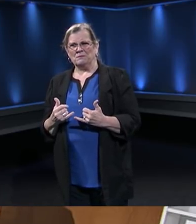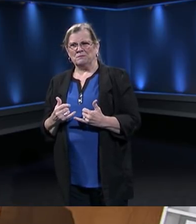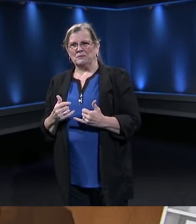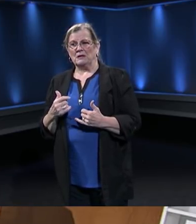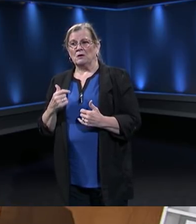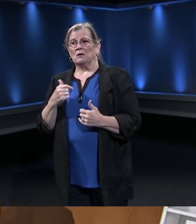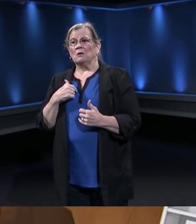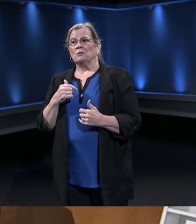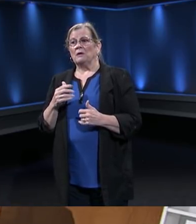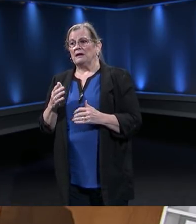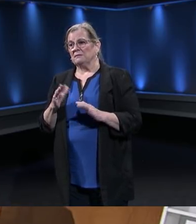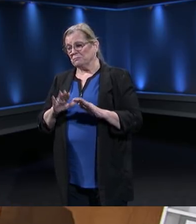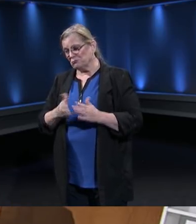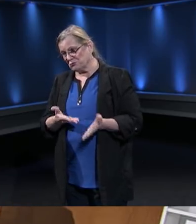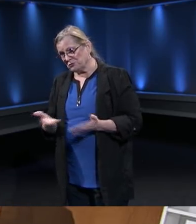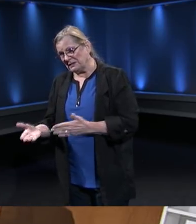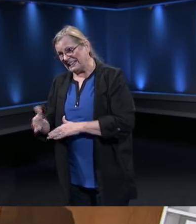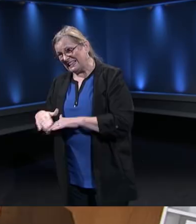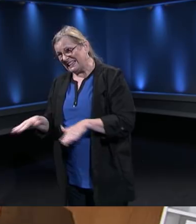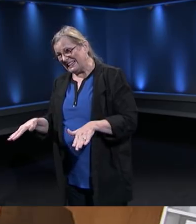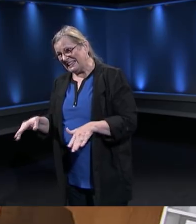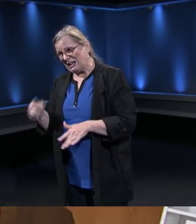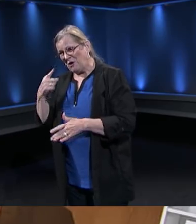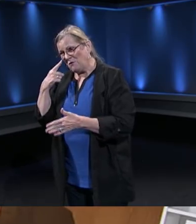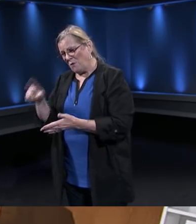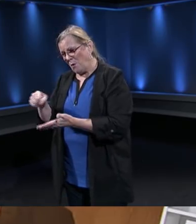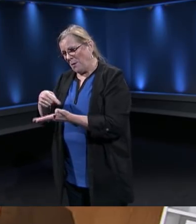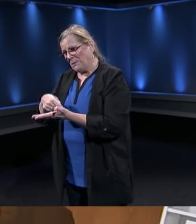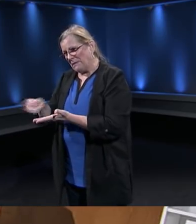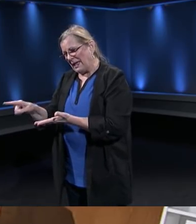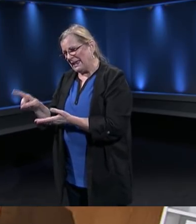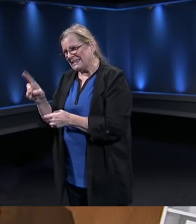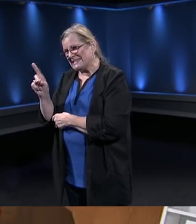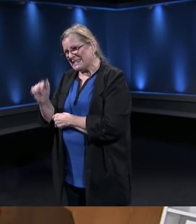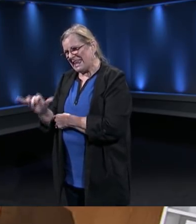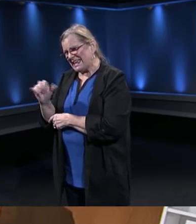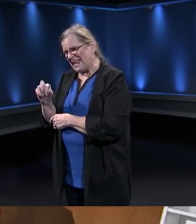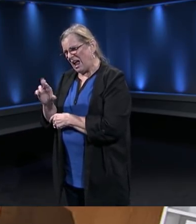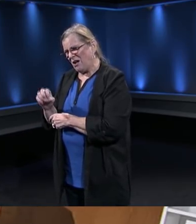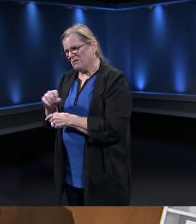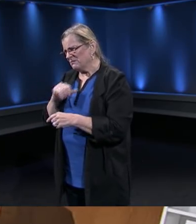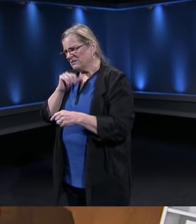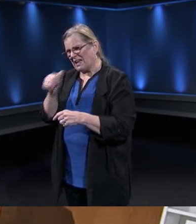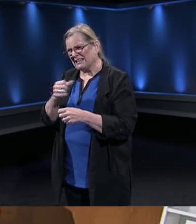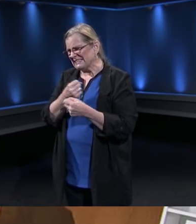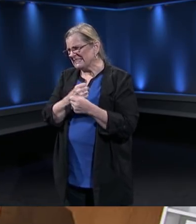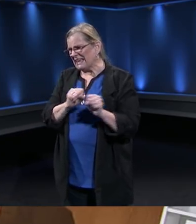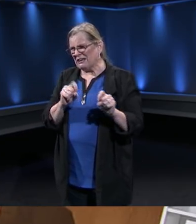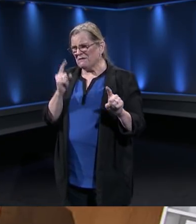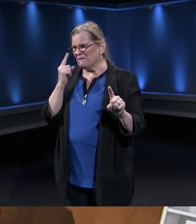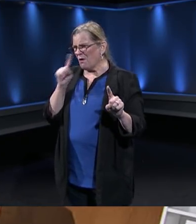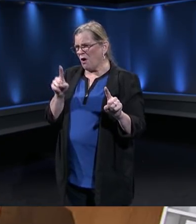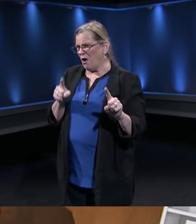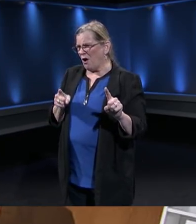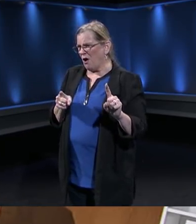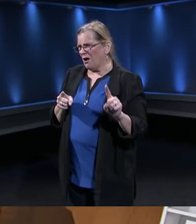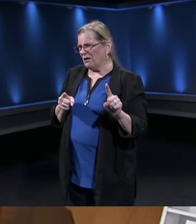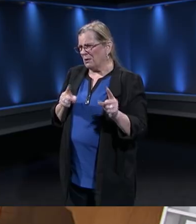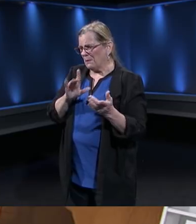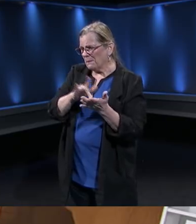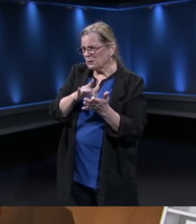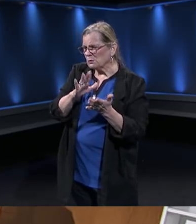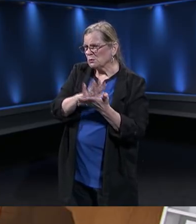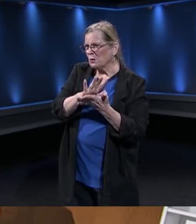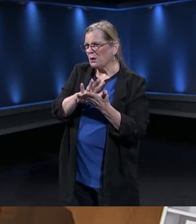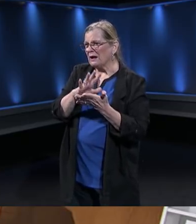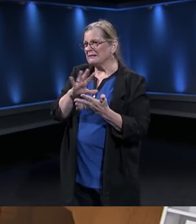6th grade, but it wasn't safe for children, especially secondary students who have special needs and